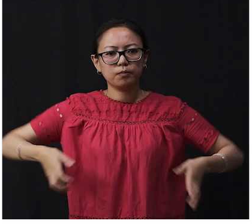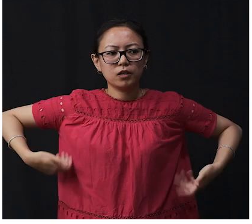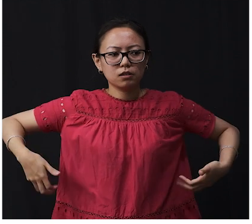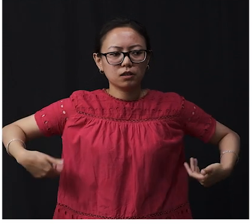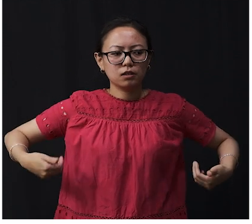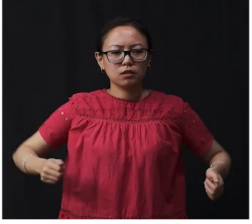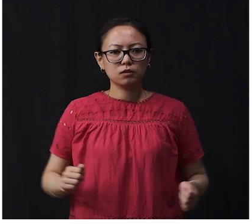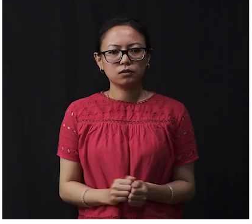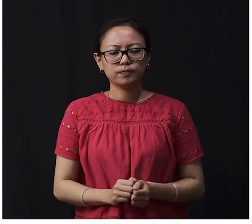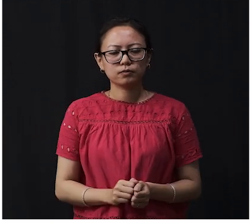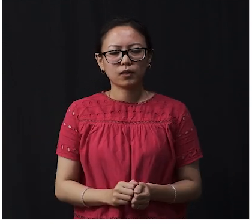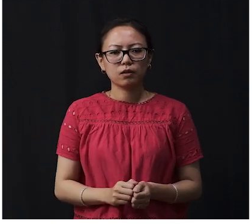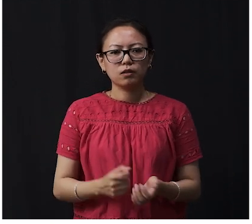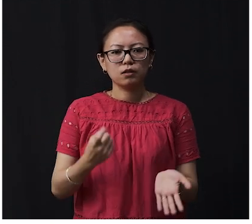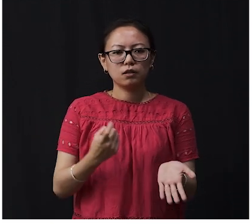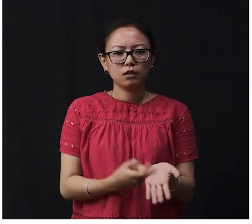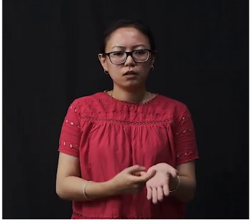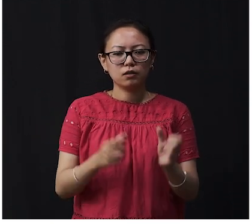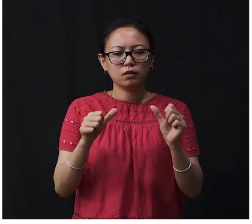M-O-N-K-E-Y, monkey. Rabbit,